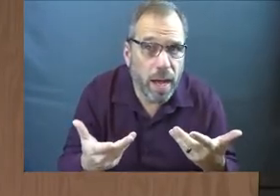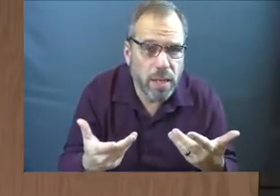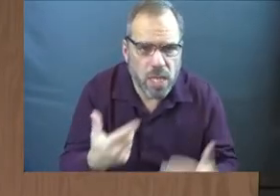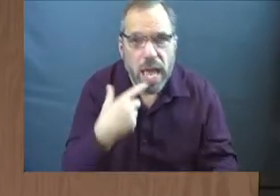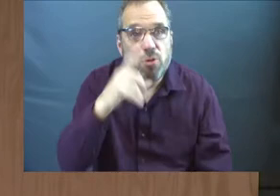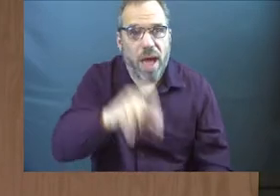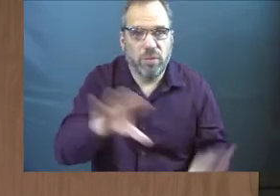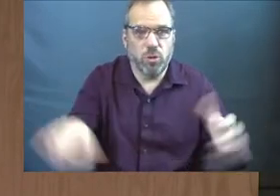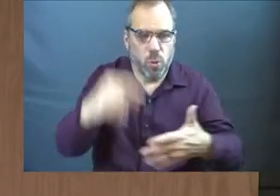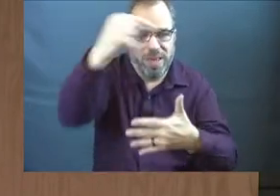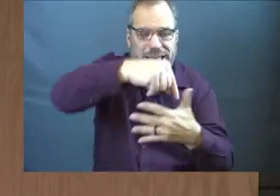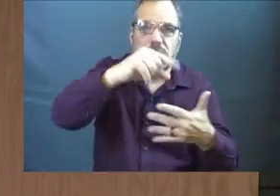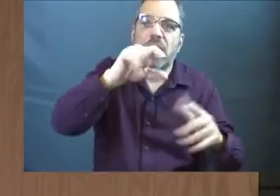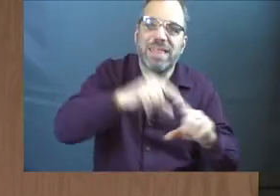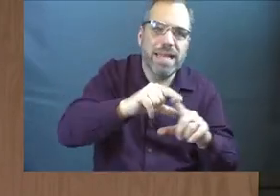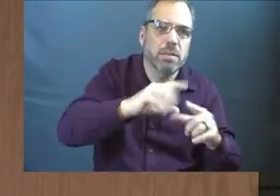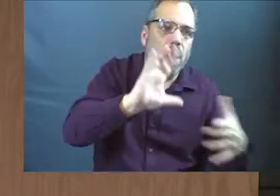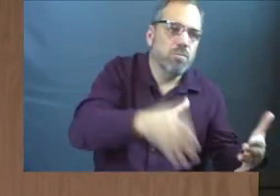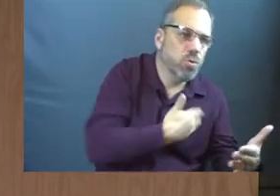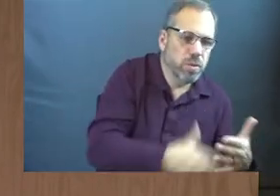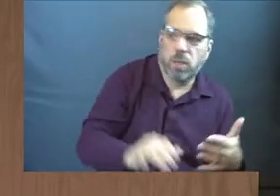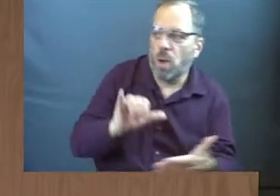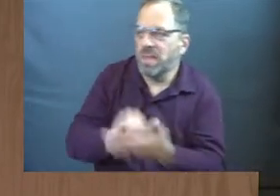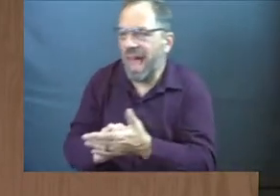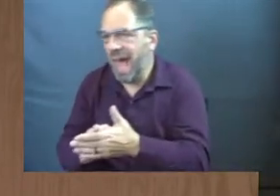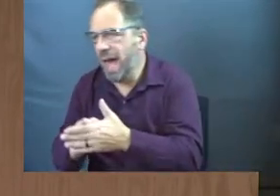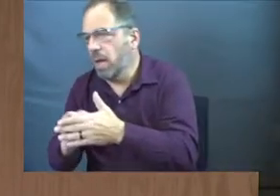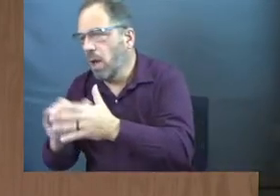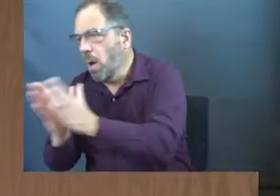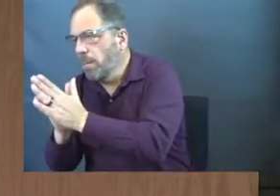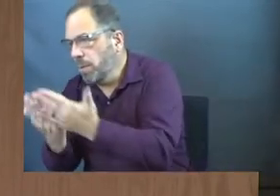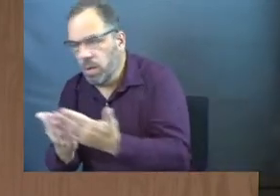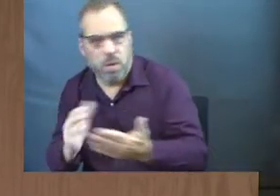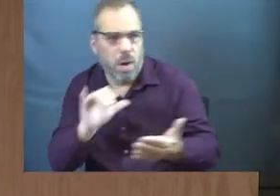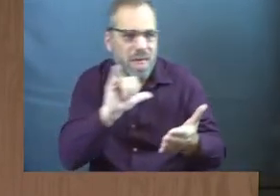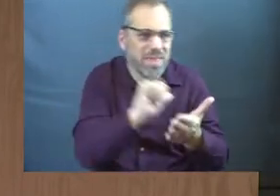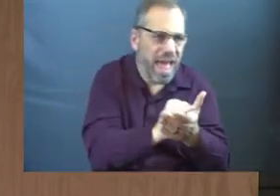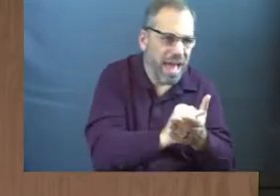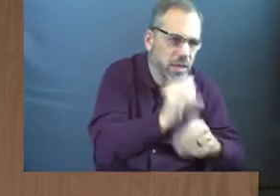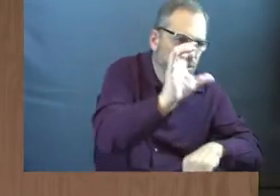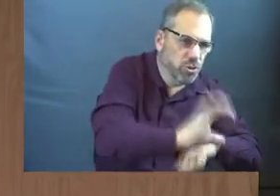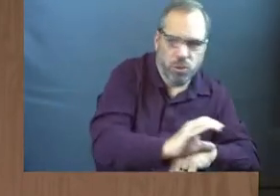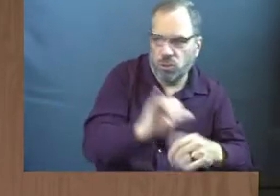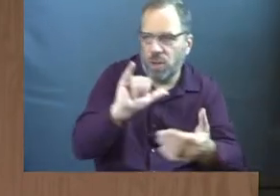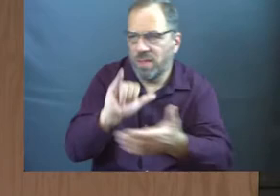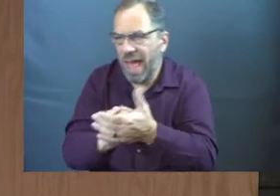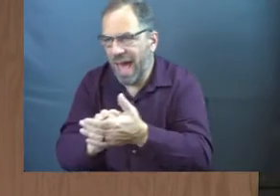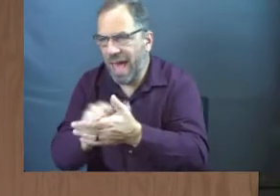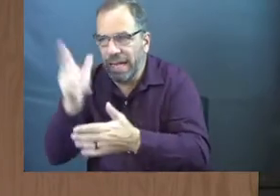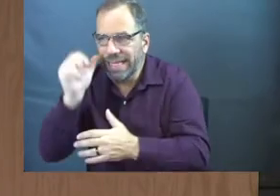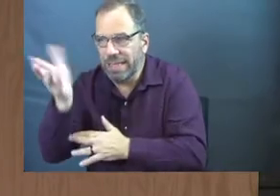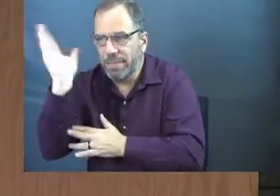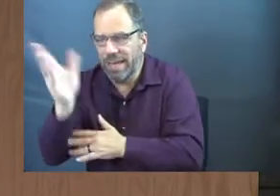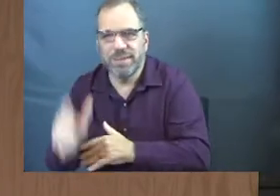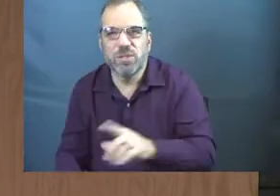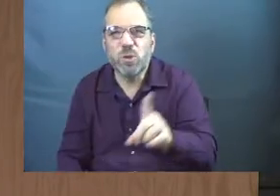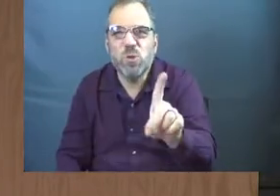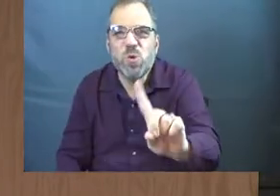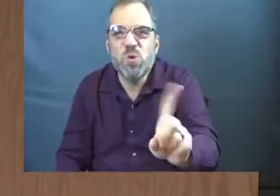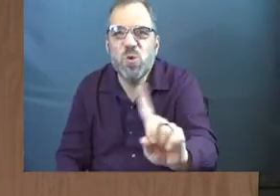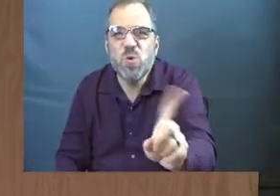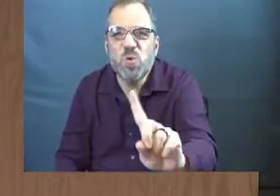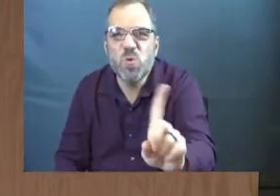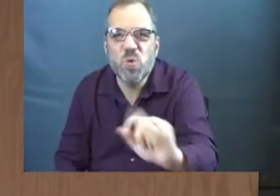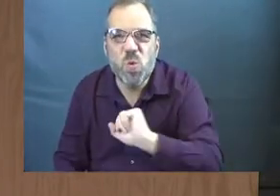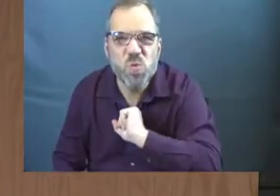somebody says, you got to listen to this worship band, or you've got to buy this book in order to have the super fulfilled life, no, no, no, no,